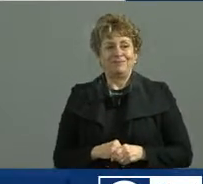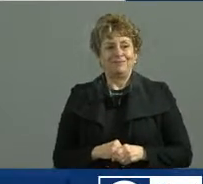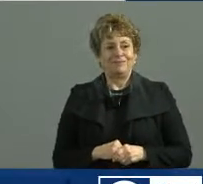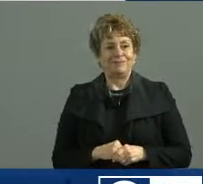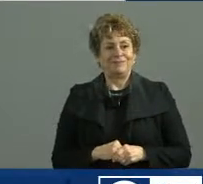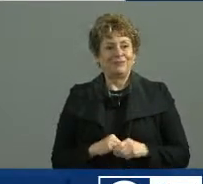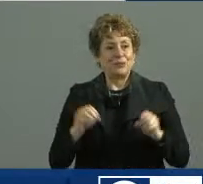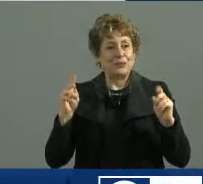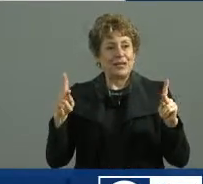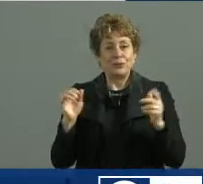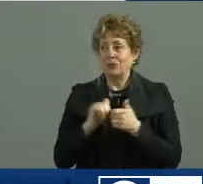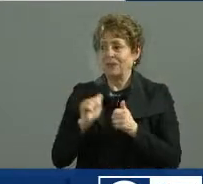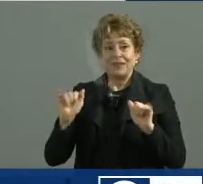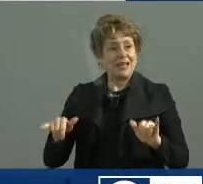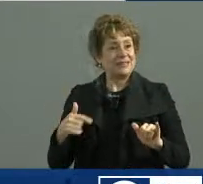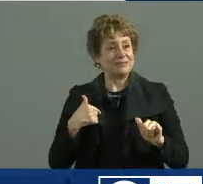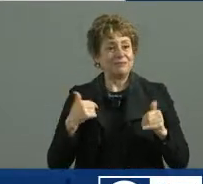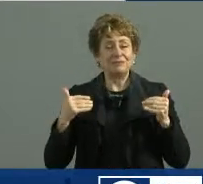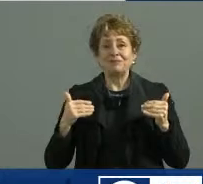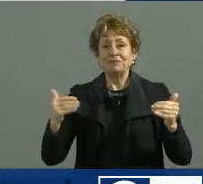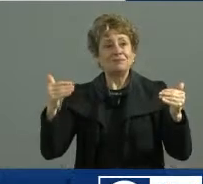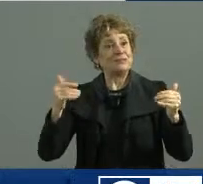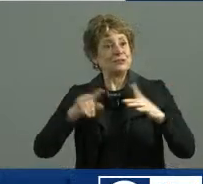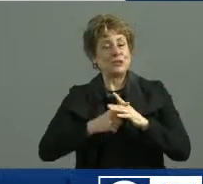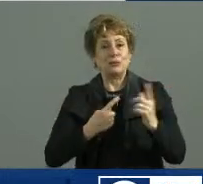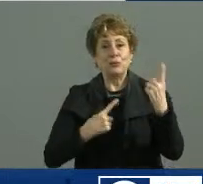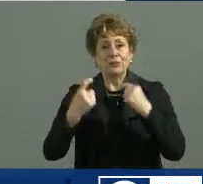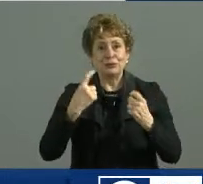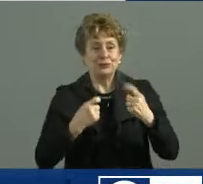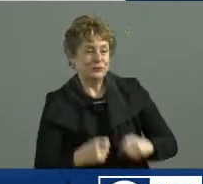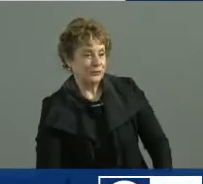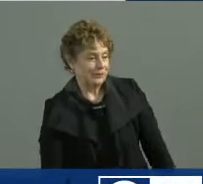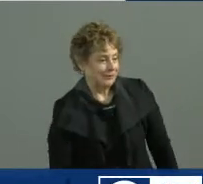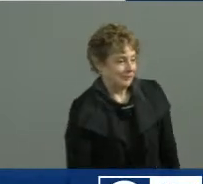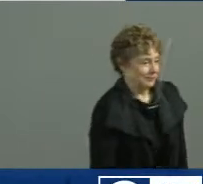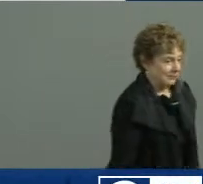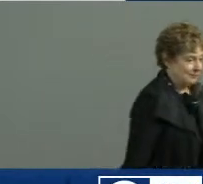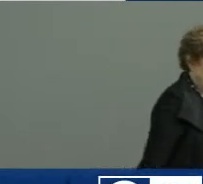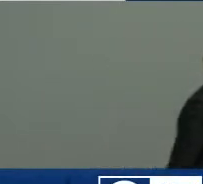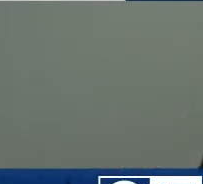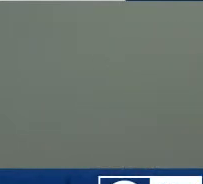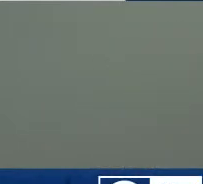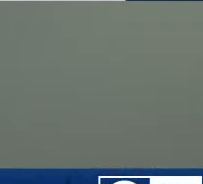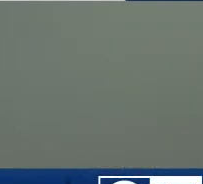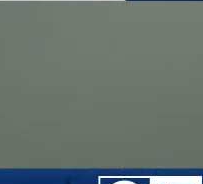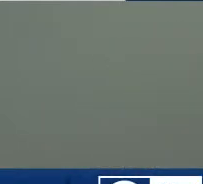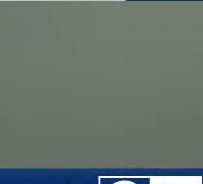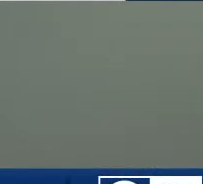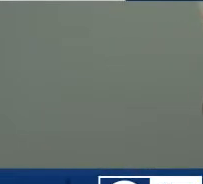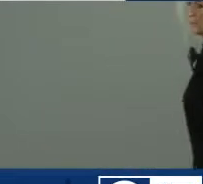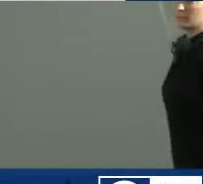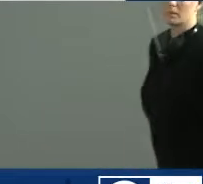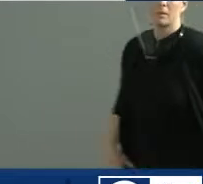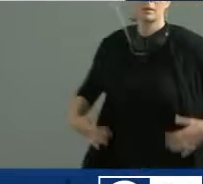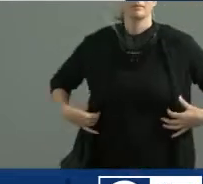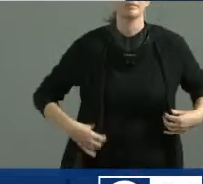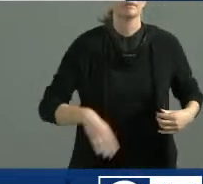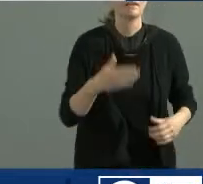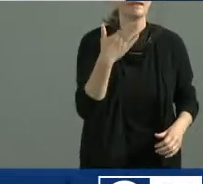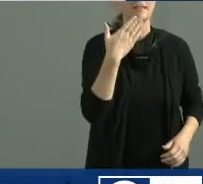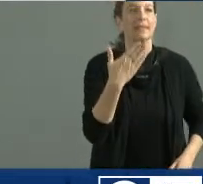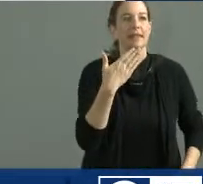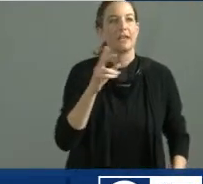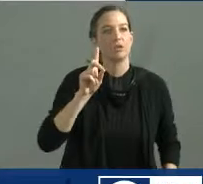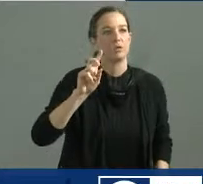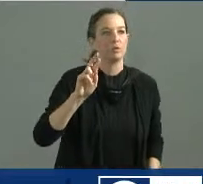All right, and with that, I will take any questions. Thank you, Dr. Christ. A reminder to raise your hand in Zoom, and I will call on